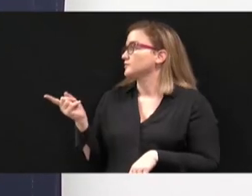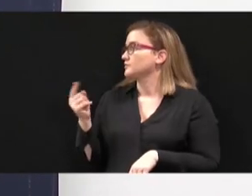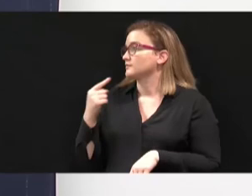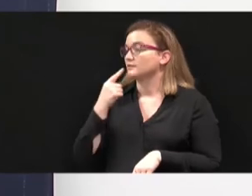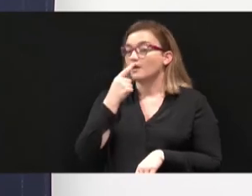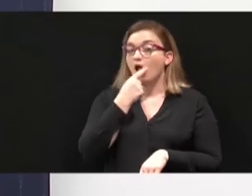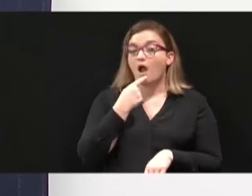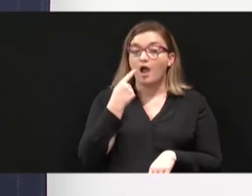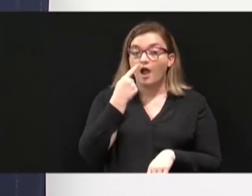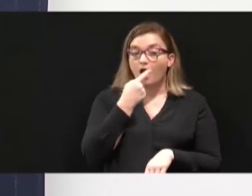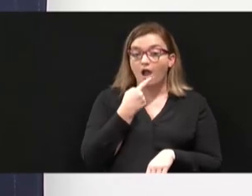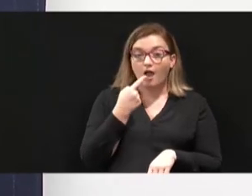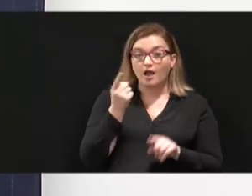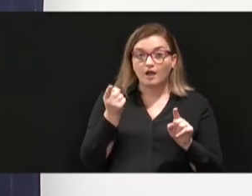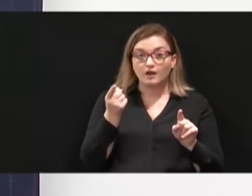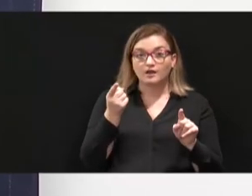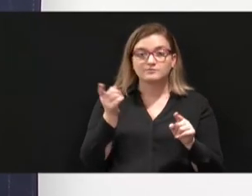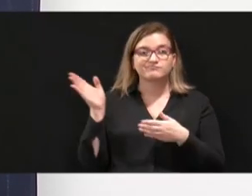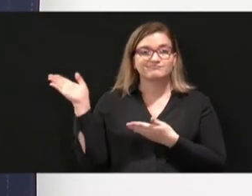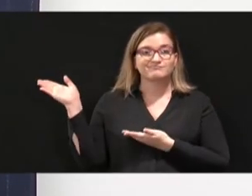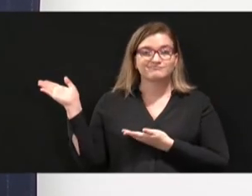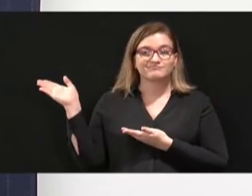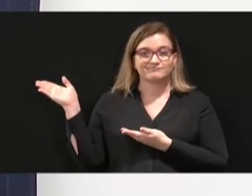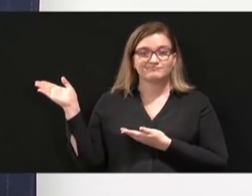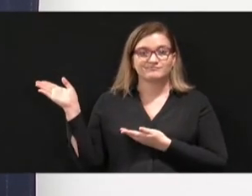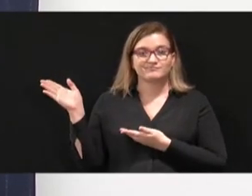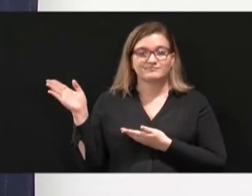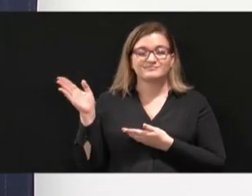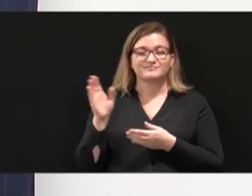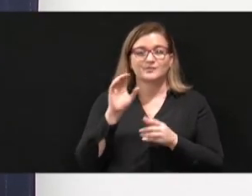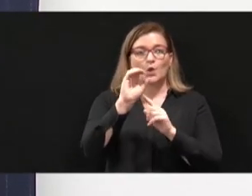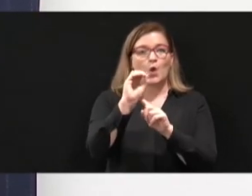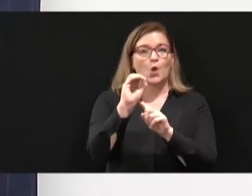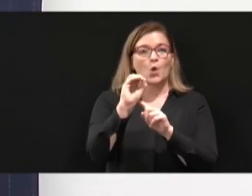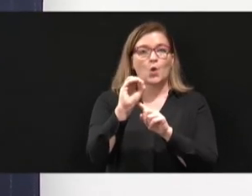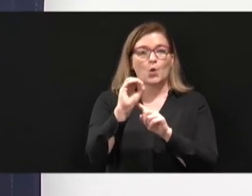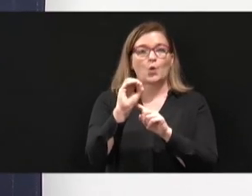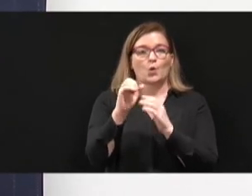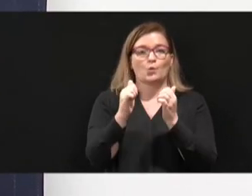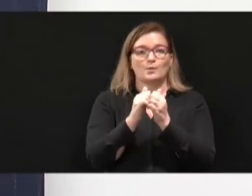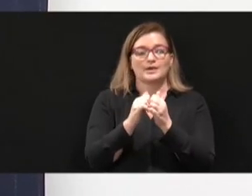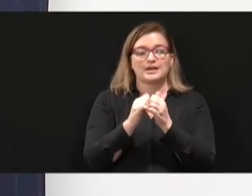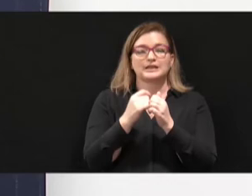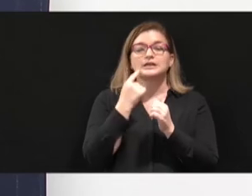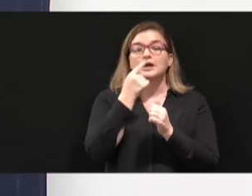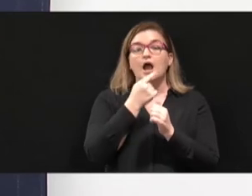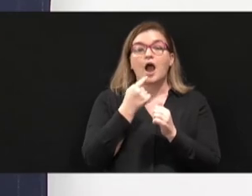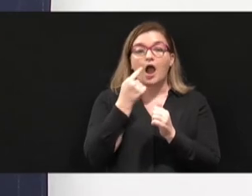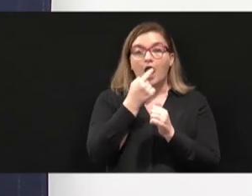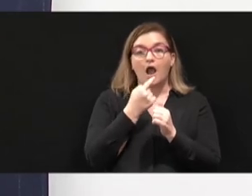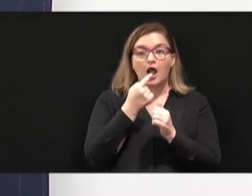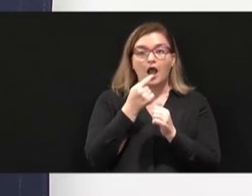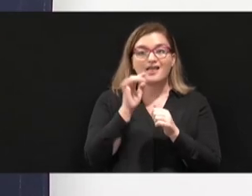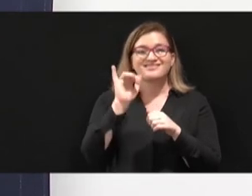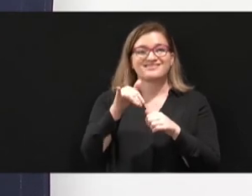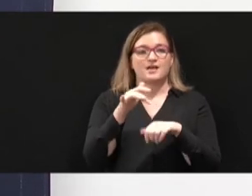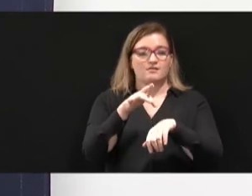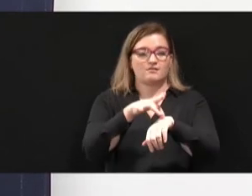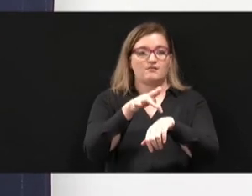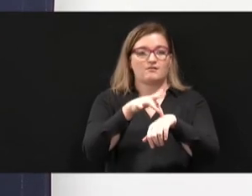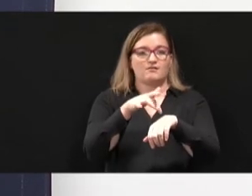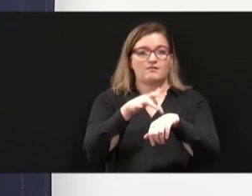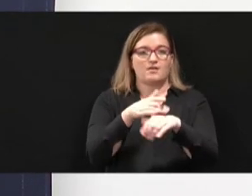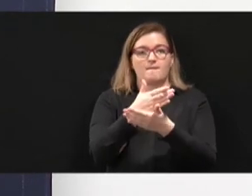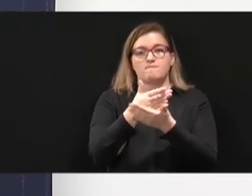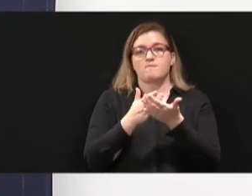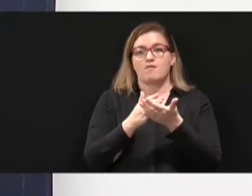ah, we make a nice O with our mouth. That hand signal, again, is the kinesthetic piece that helps